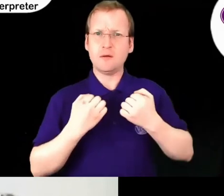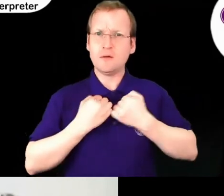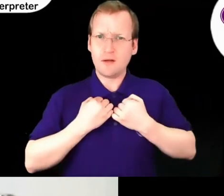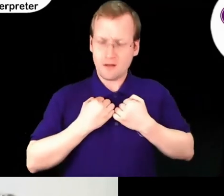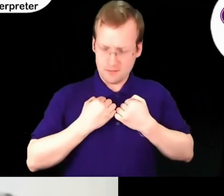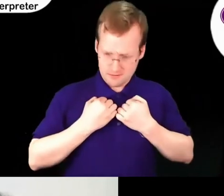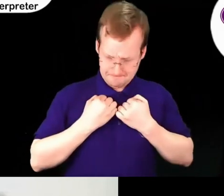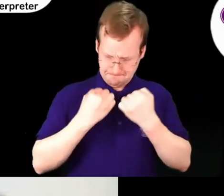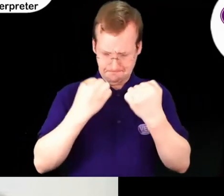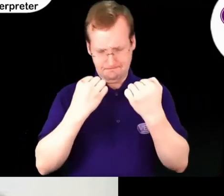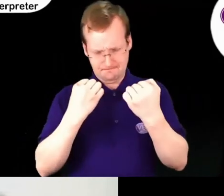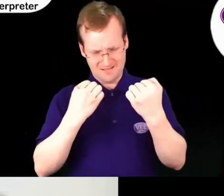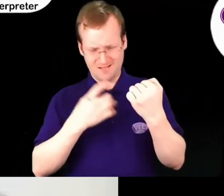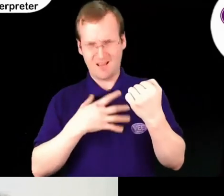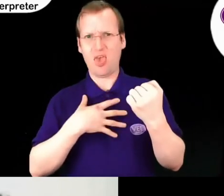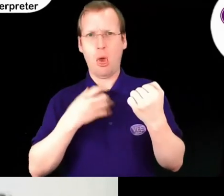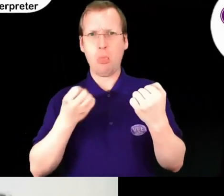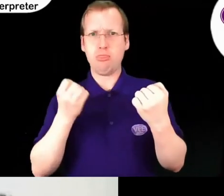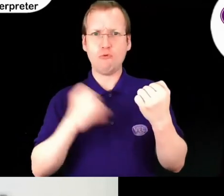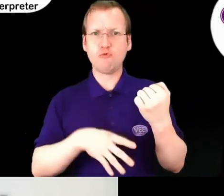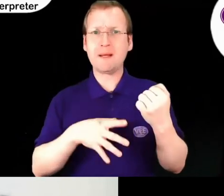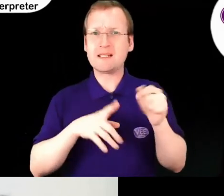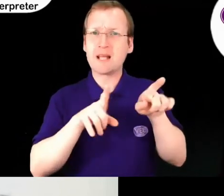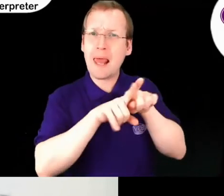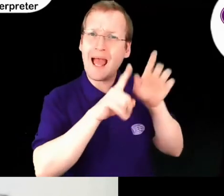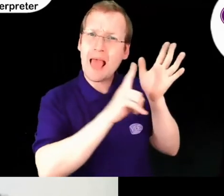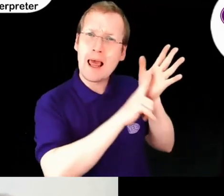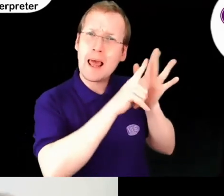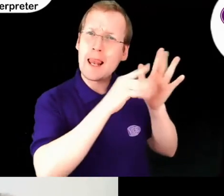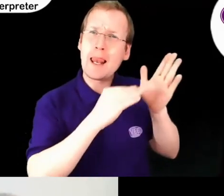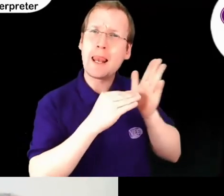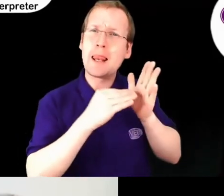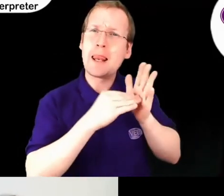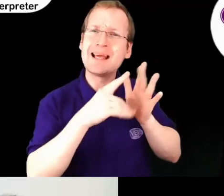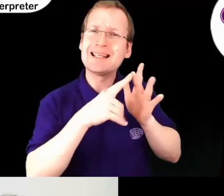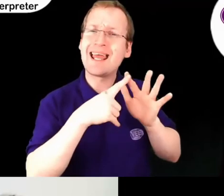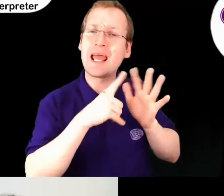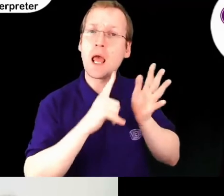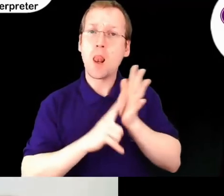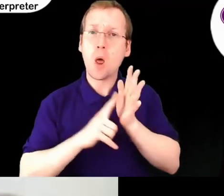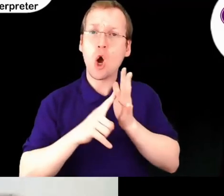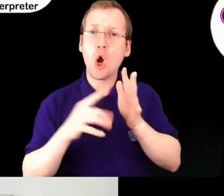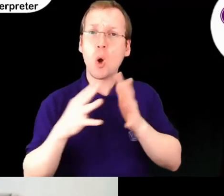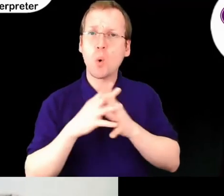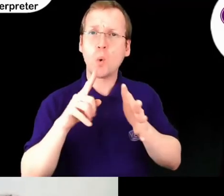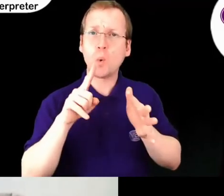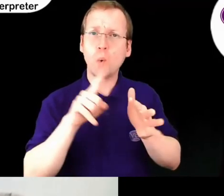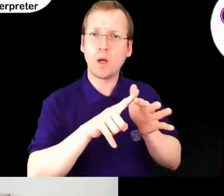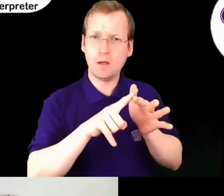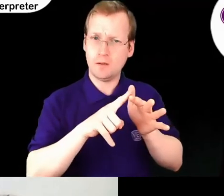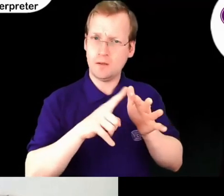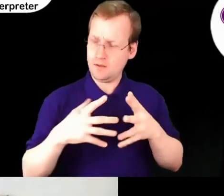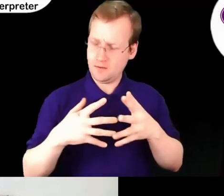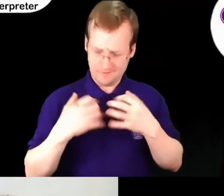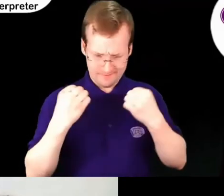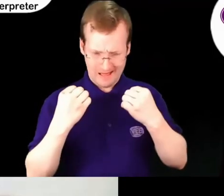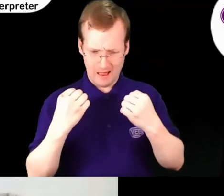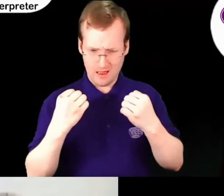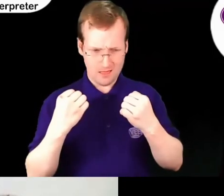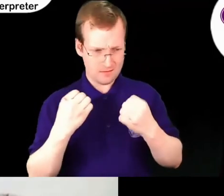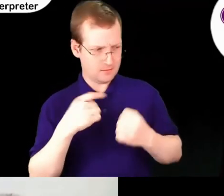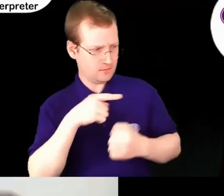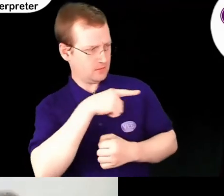know, disposable, as in the case of Lizzie Lowe, then you might end up kind of throwing at other people